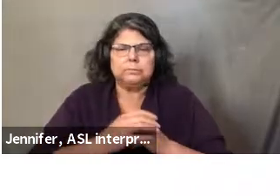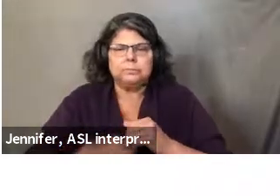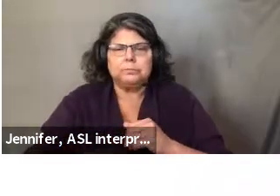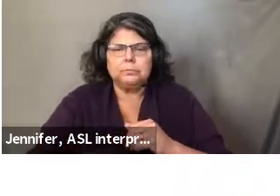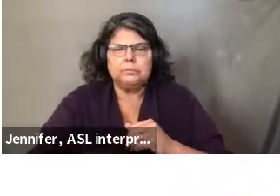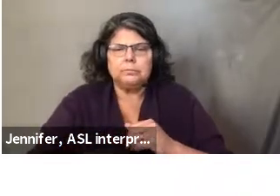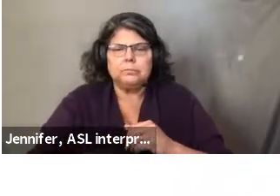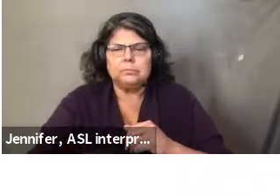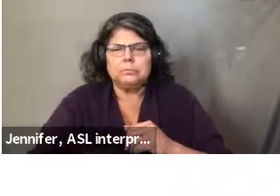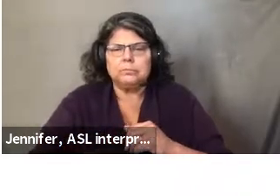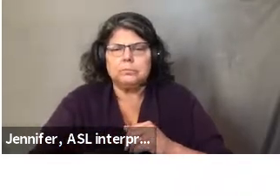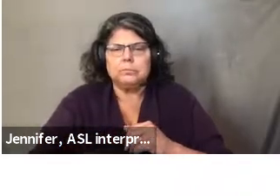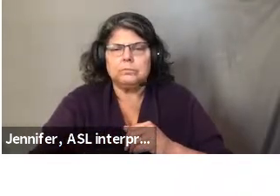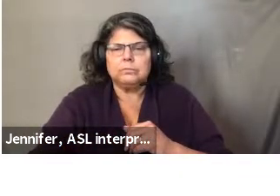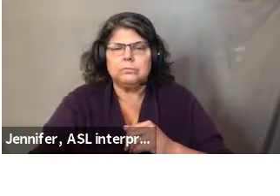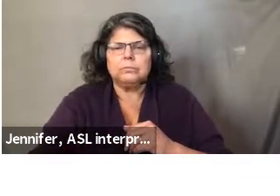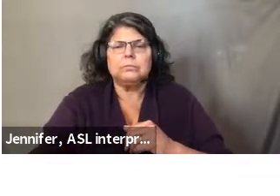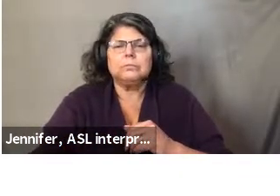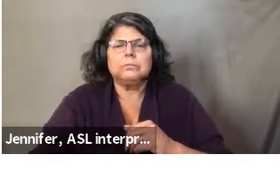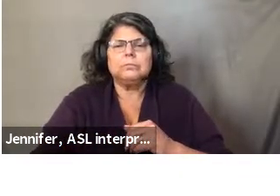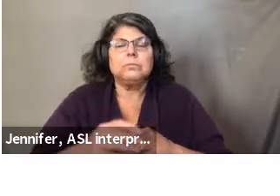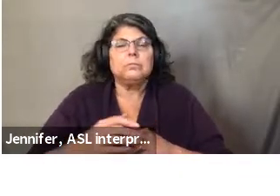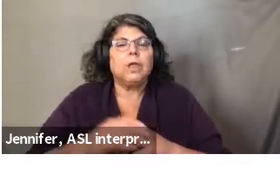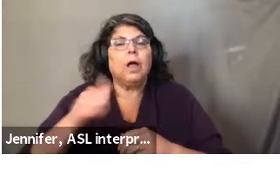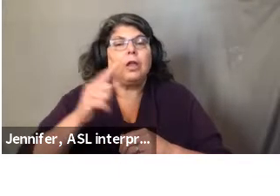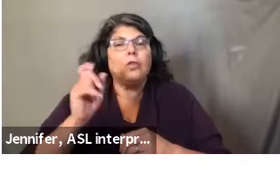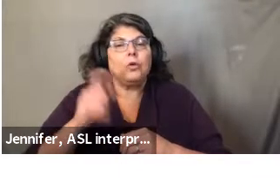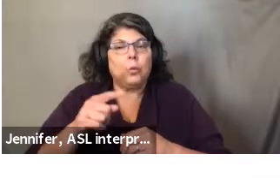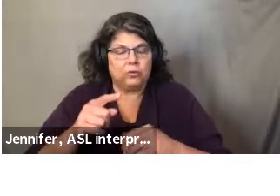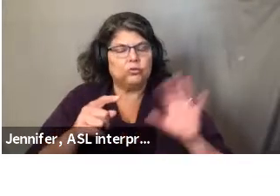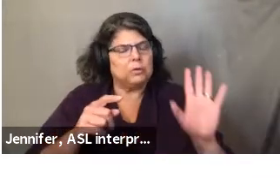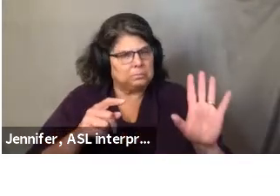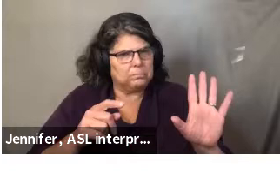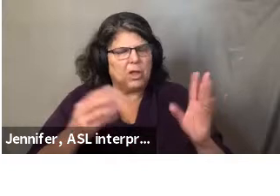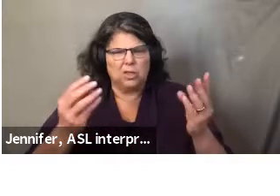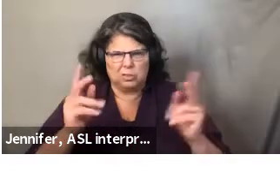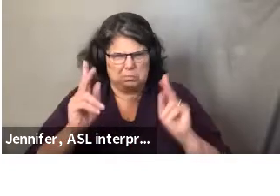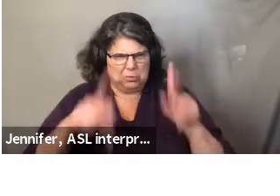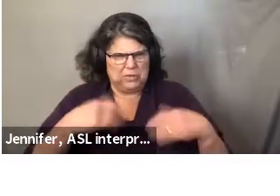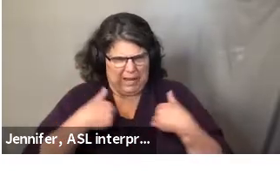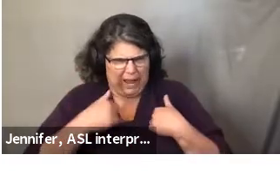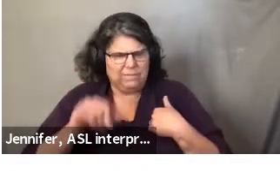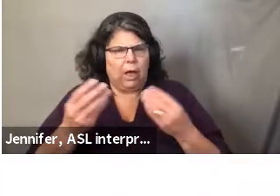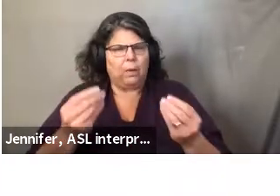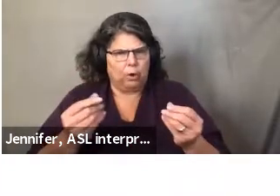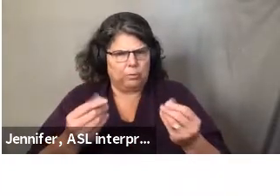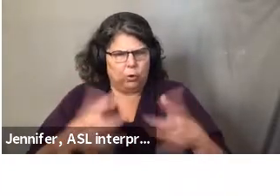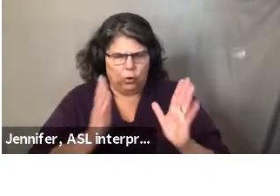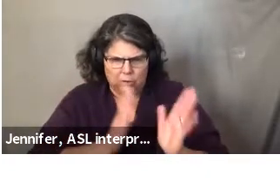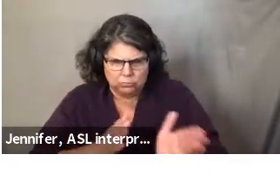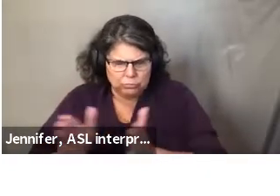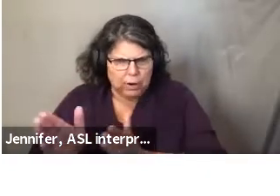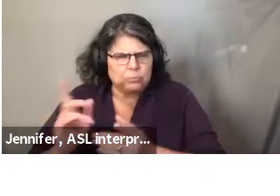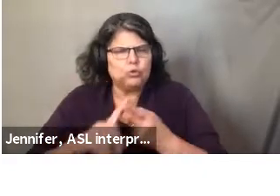another question that just came up. The property owner has prepped an application to Sonoma County and listed